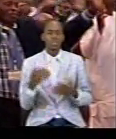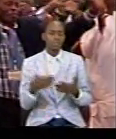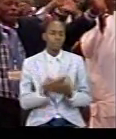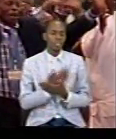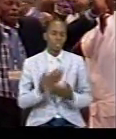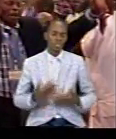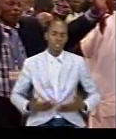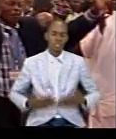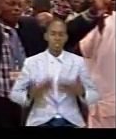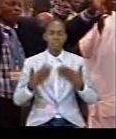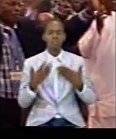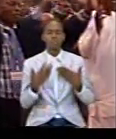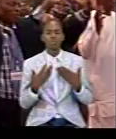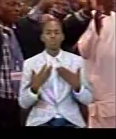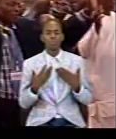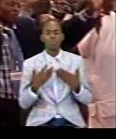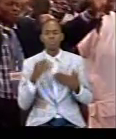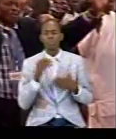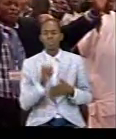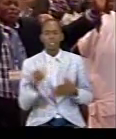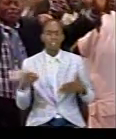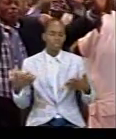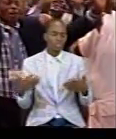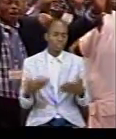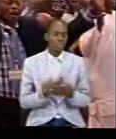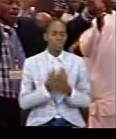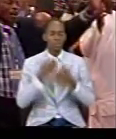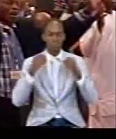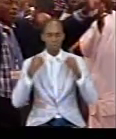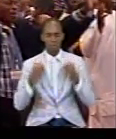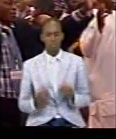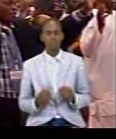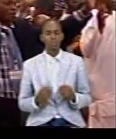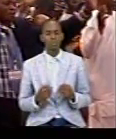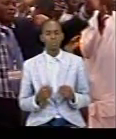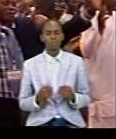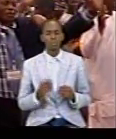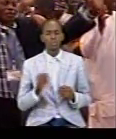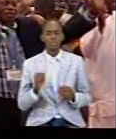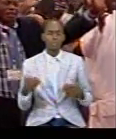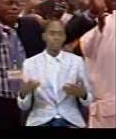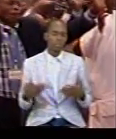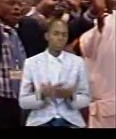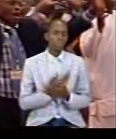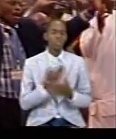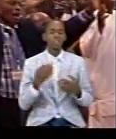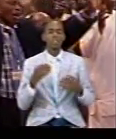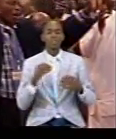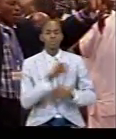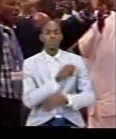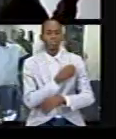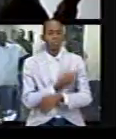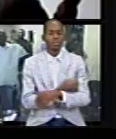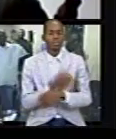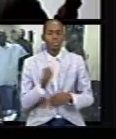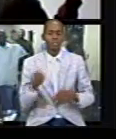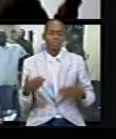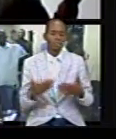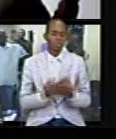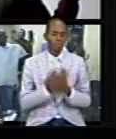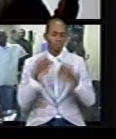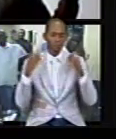life. A new vitality. A new strength. A new